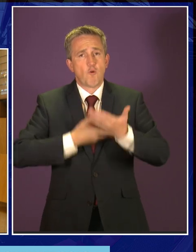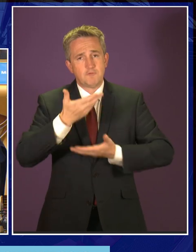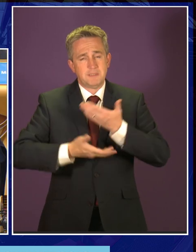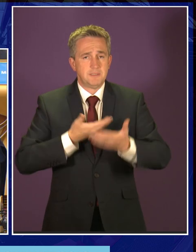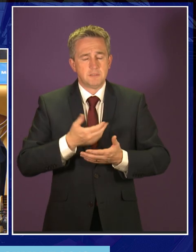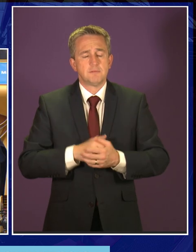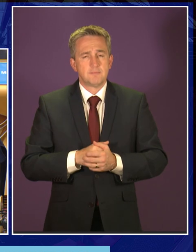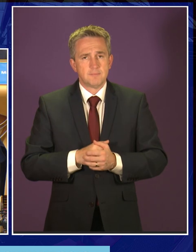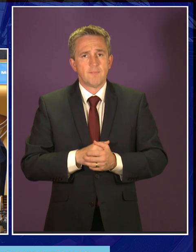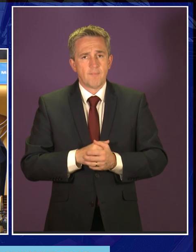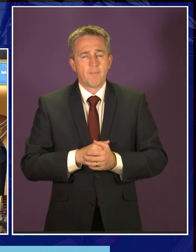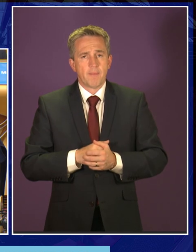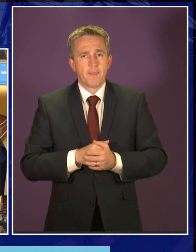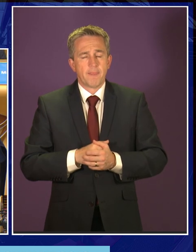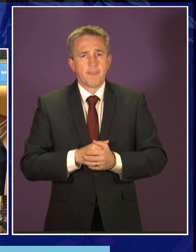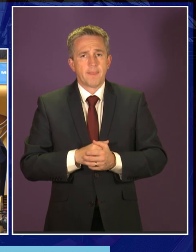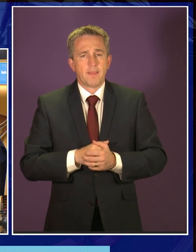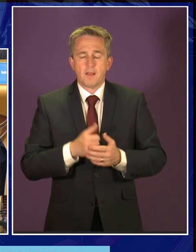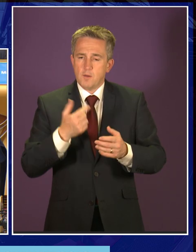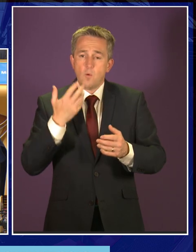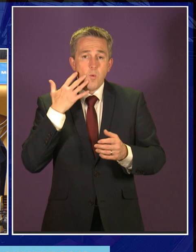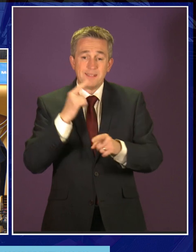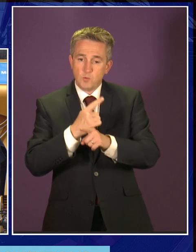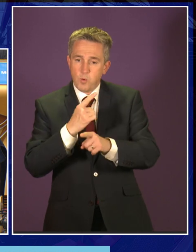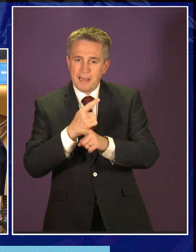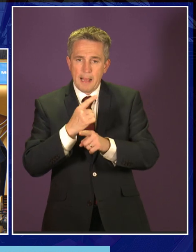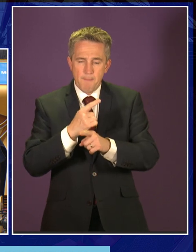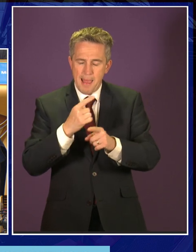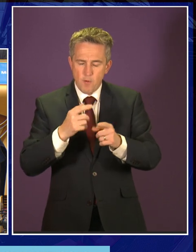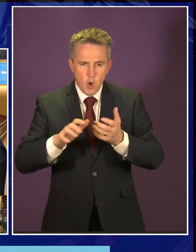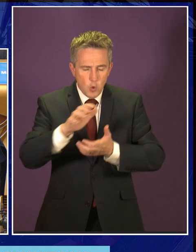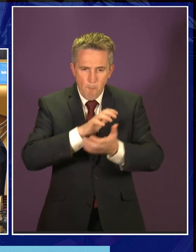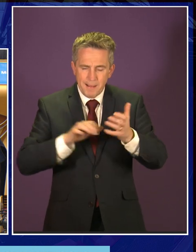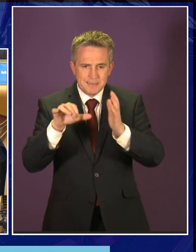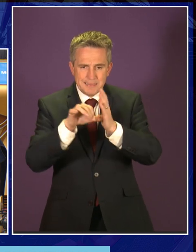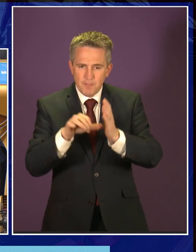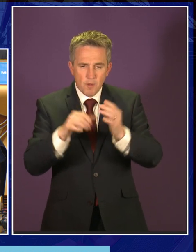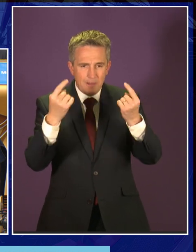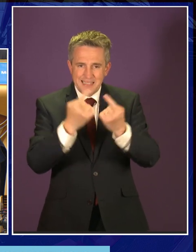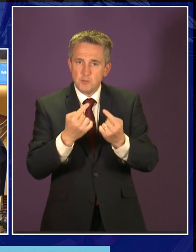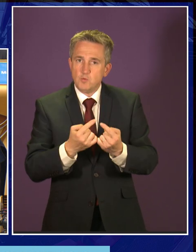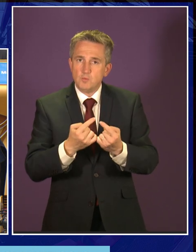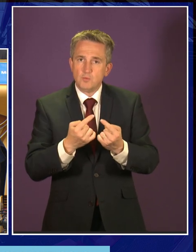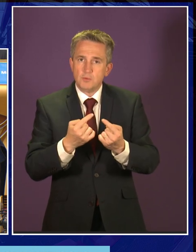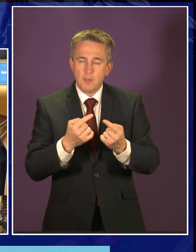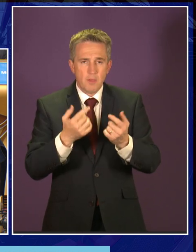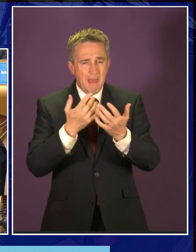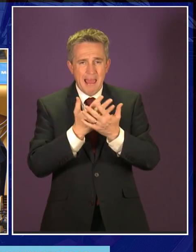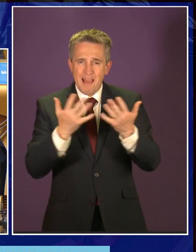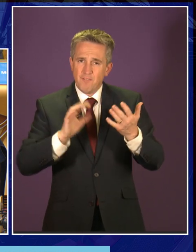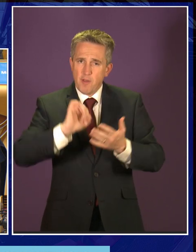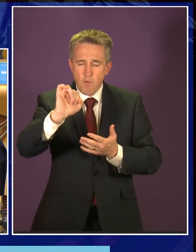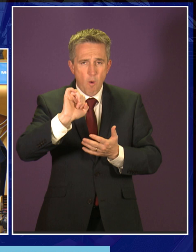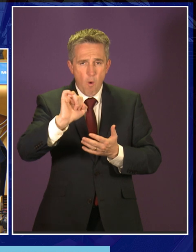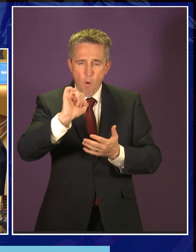lives, so that even when we have been looking at complex and challenging issues, all of which come with their own attendant theoretical